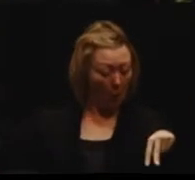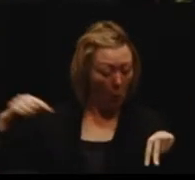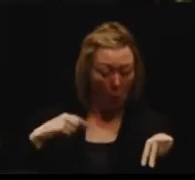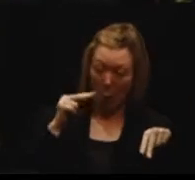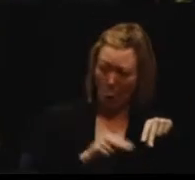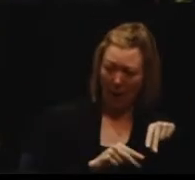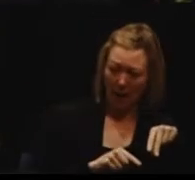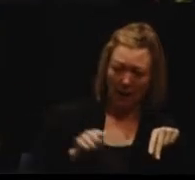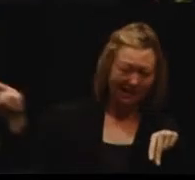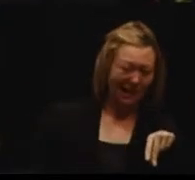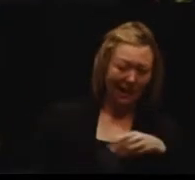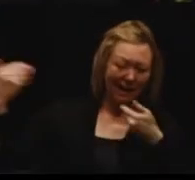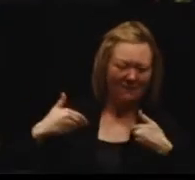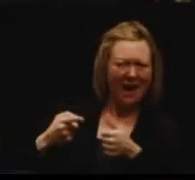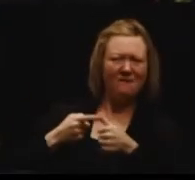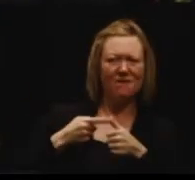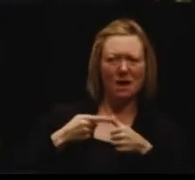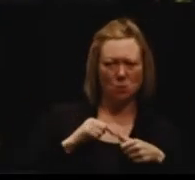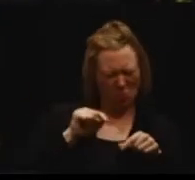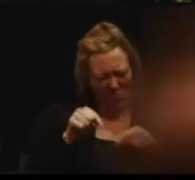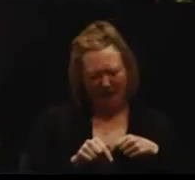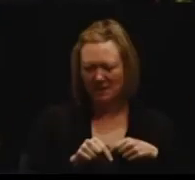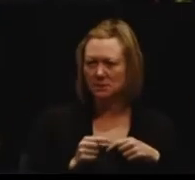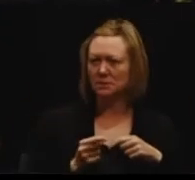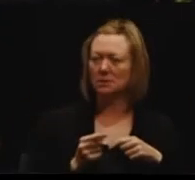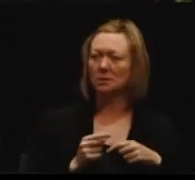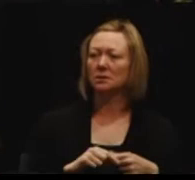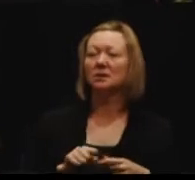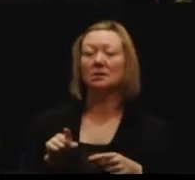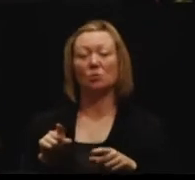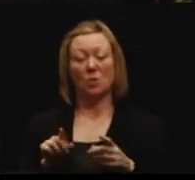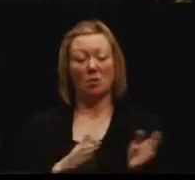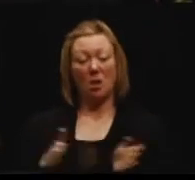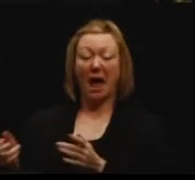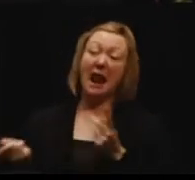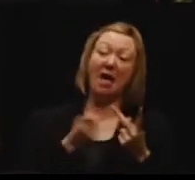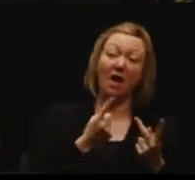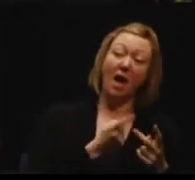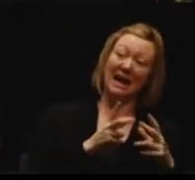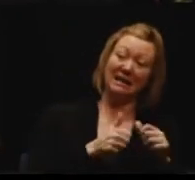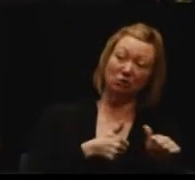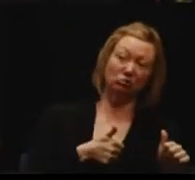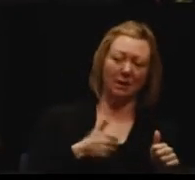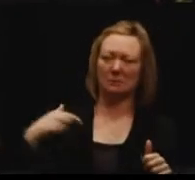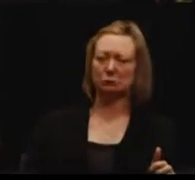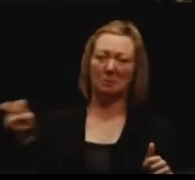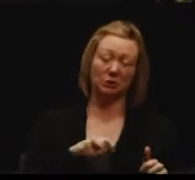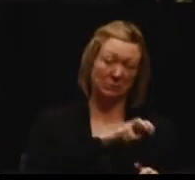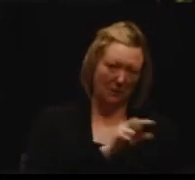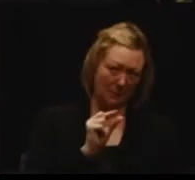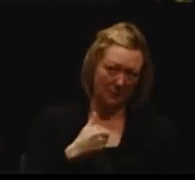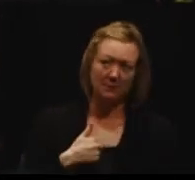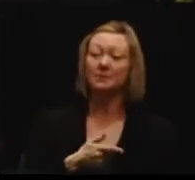that cuts out a whole lot of middle people. And if you look at the wool industry, if I can just jump around a little bit, getting